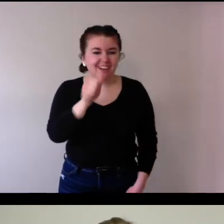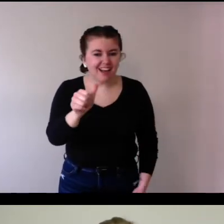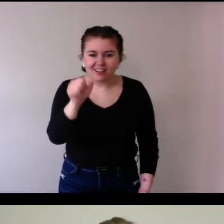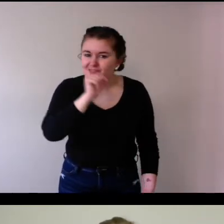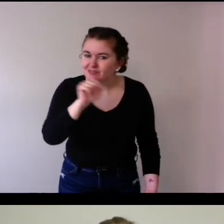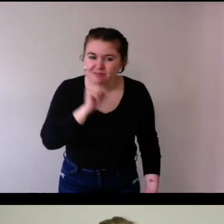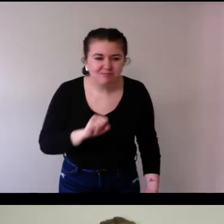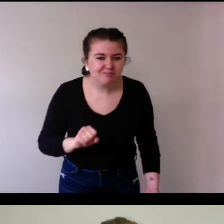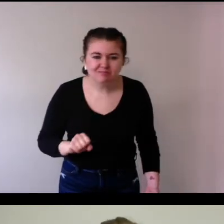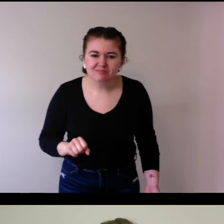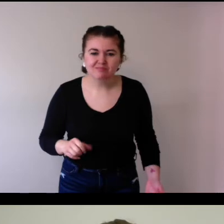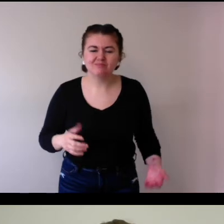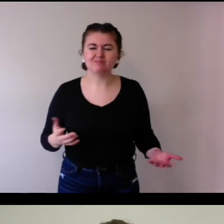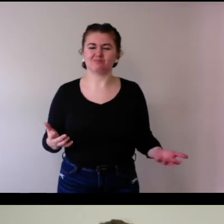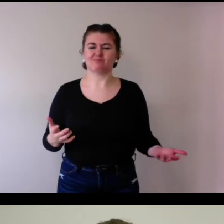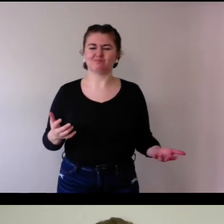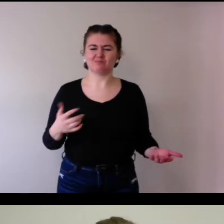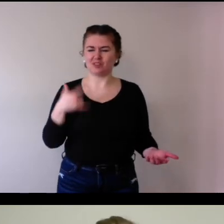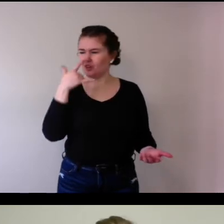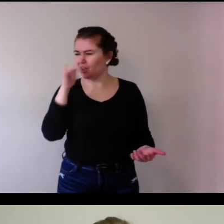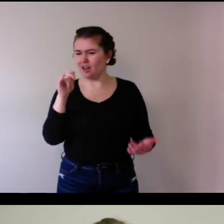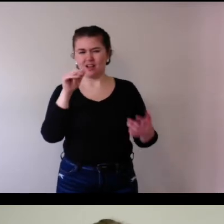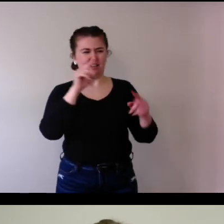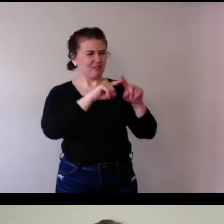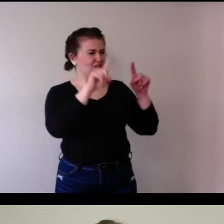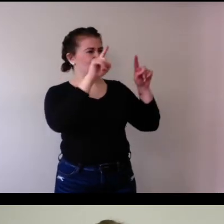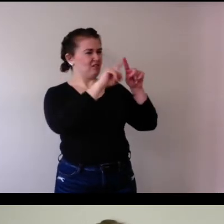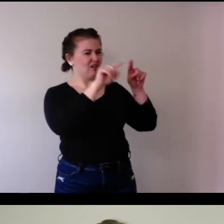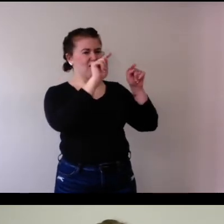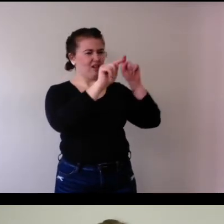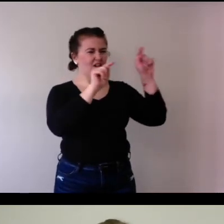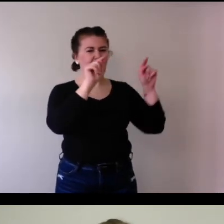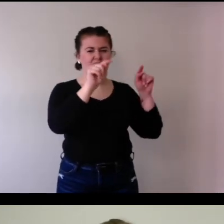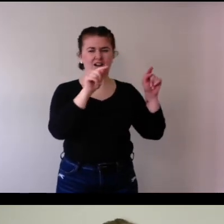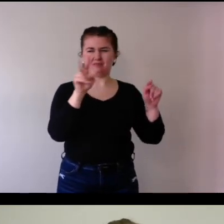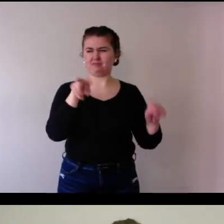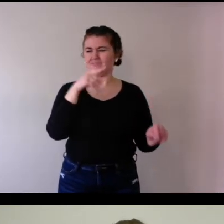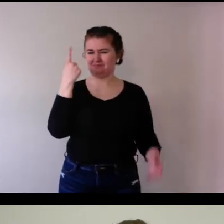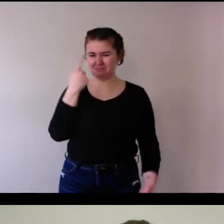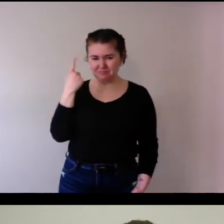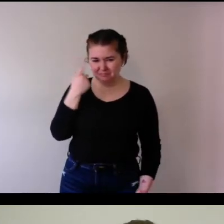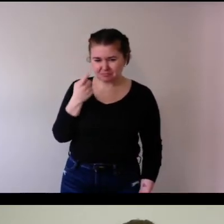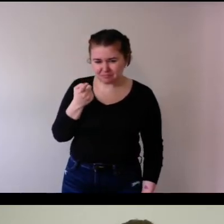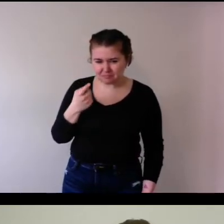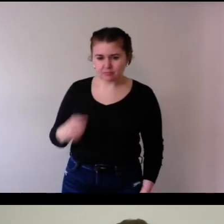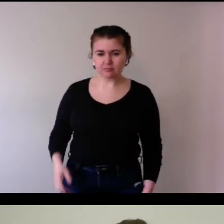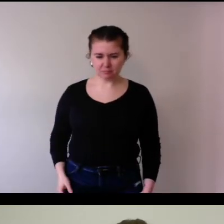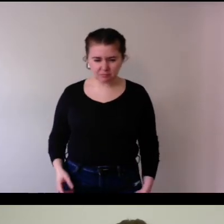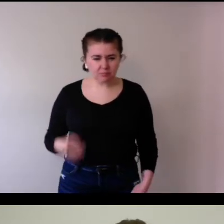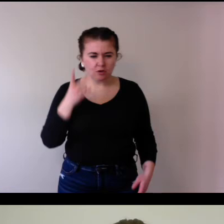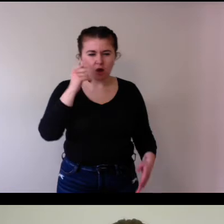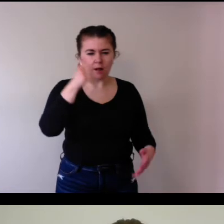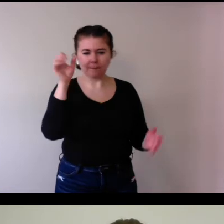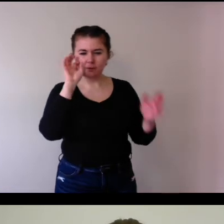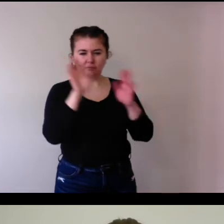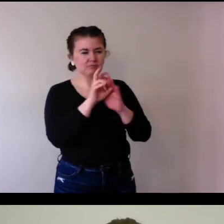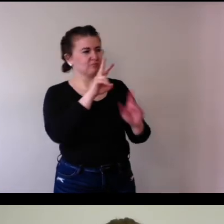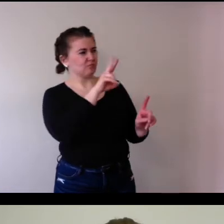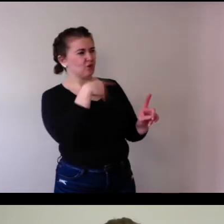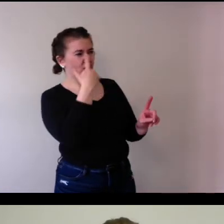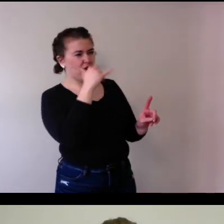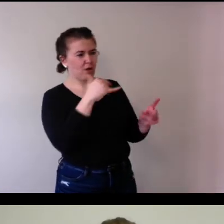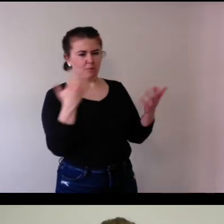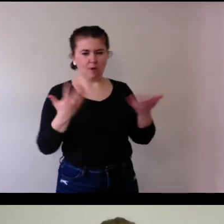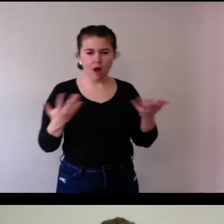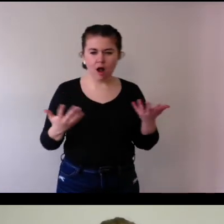What is it that could look like all of these different things? What does this look like to you?